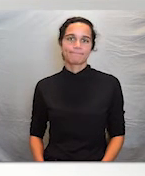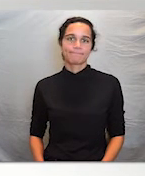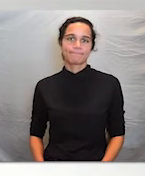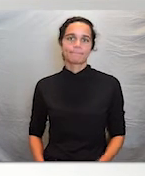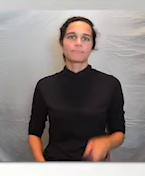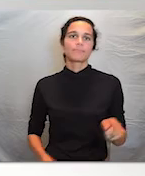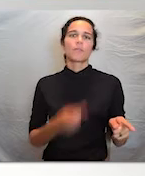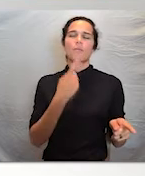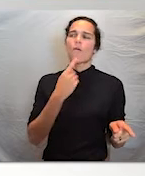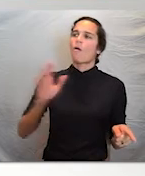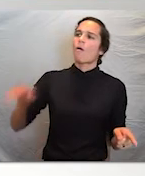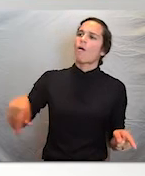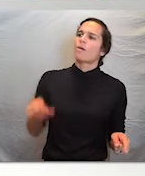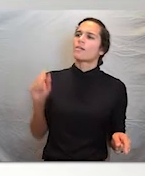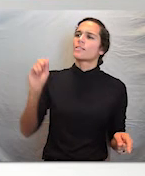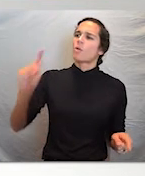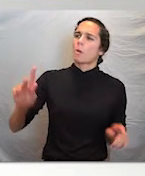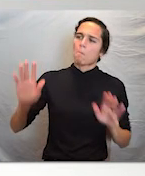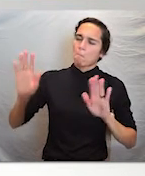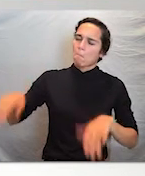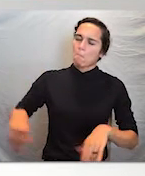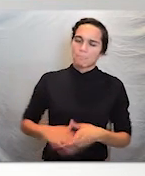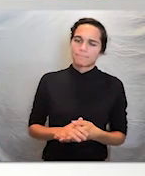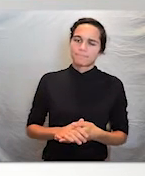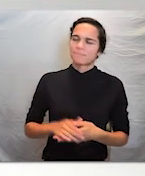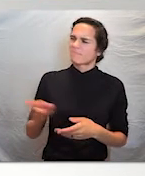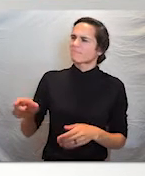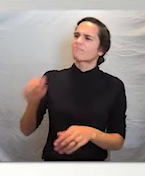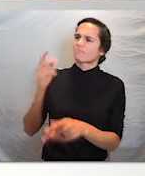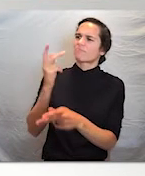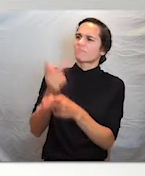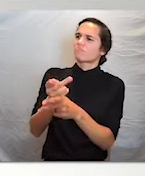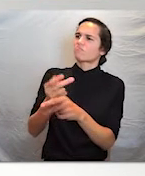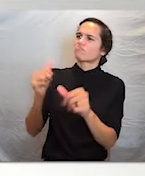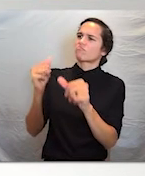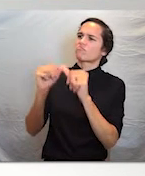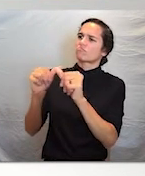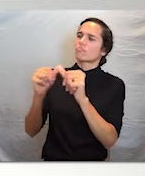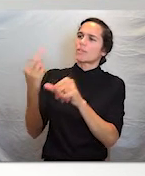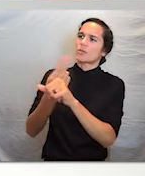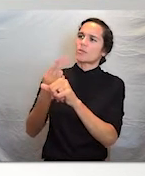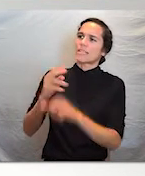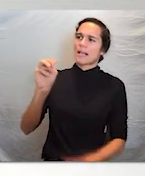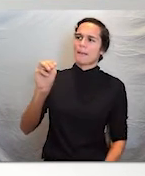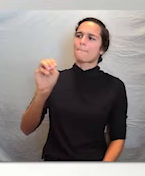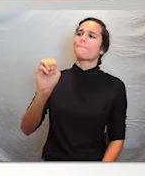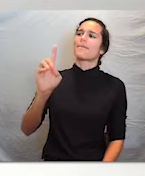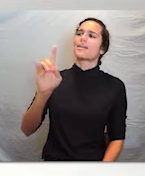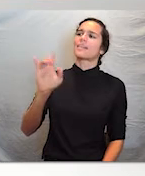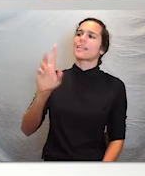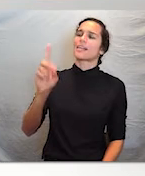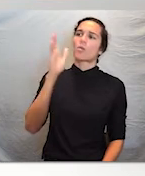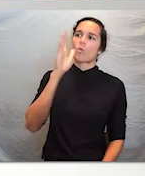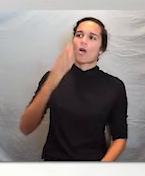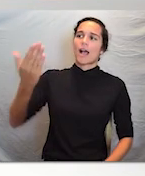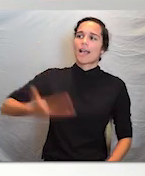me, oh, it's okay for you to stay on Medicaid. We'll hire you for 15